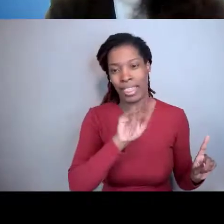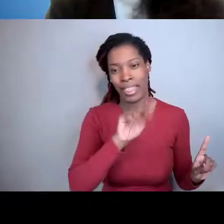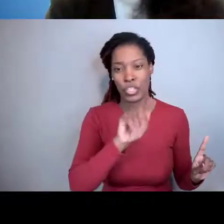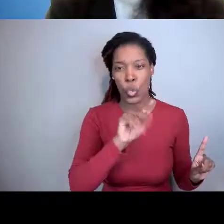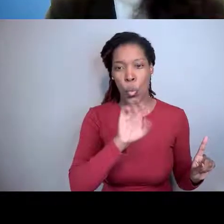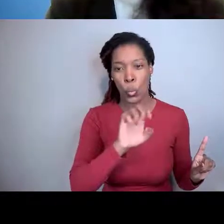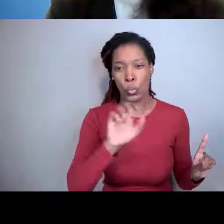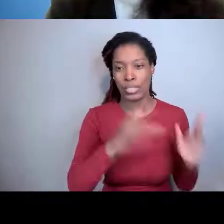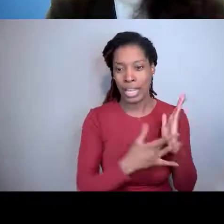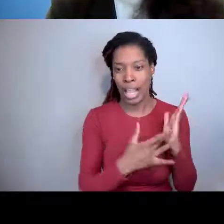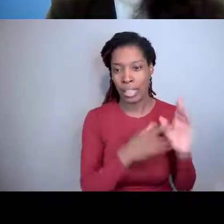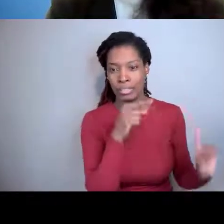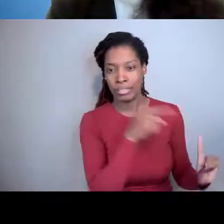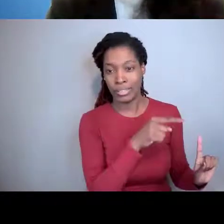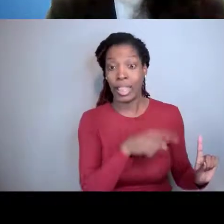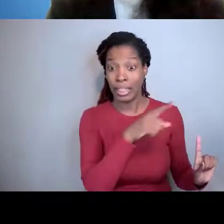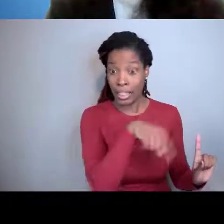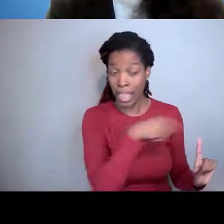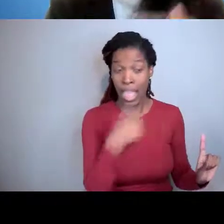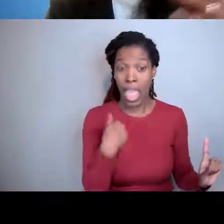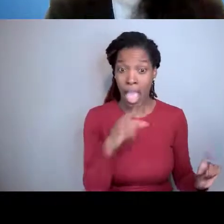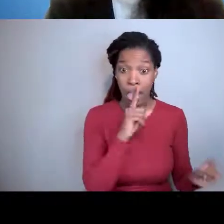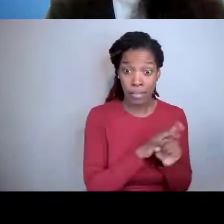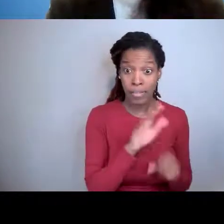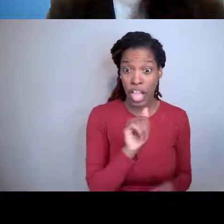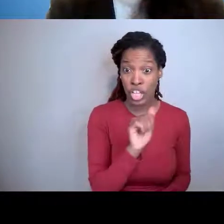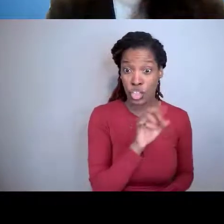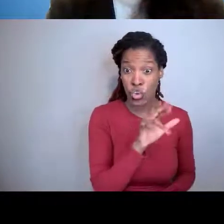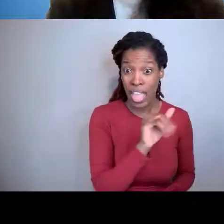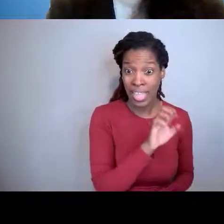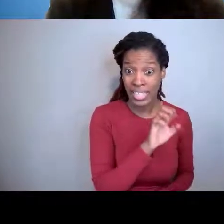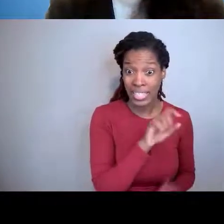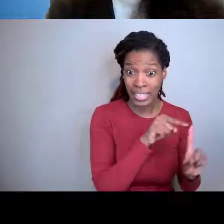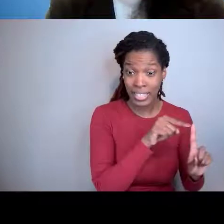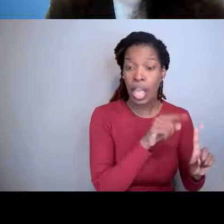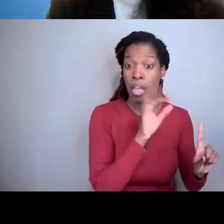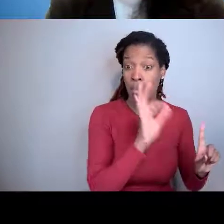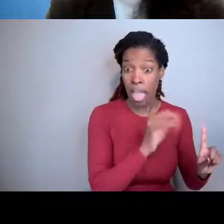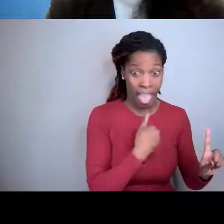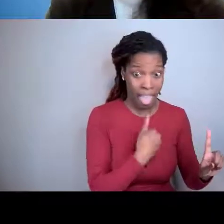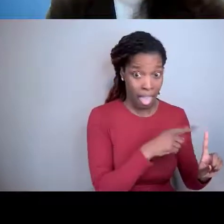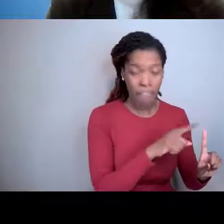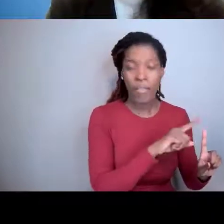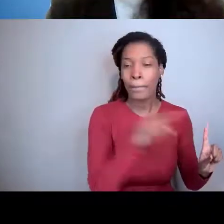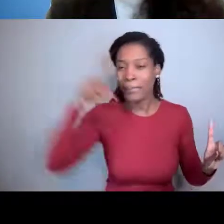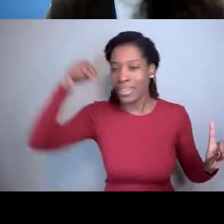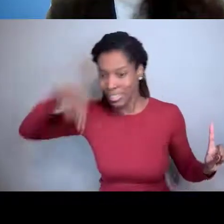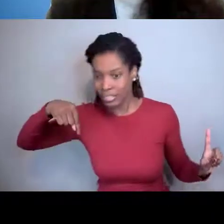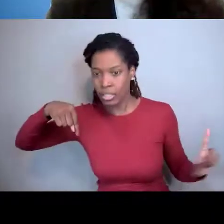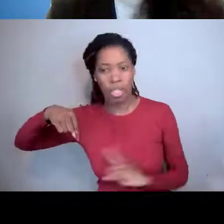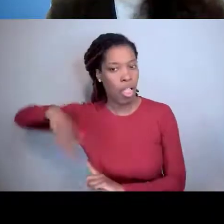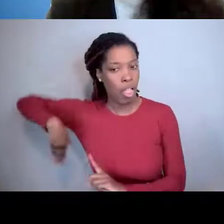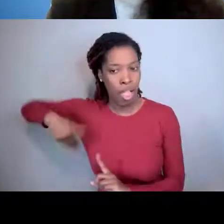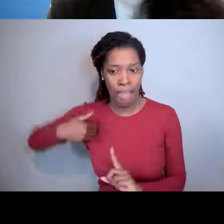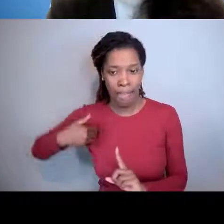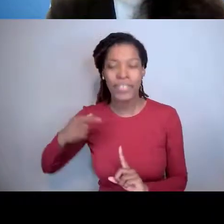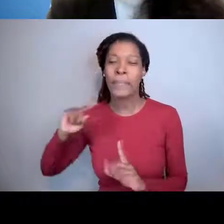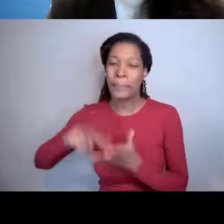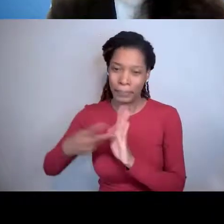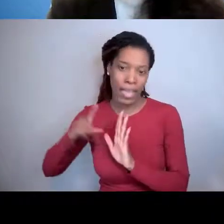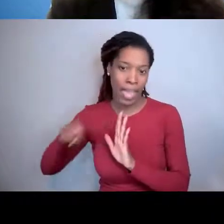Technology has an assurance, but we still need an assurance for the awardee institution, which is Quartz Biotech. So therefore,